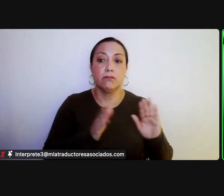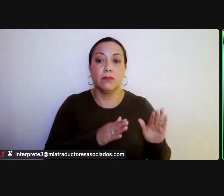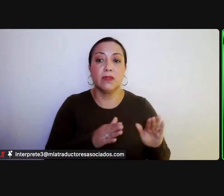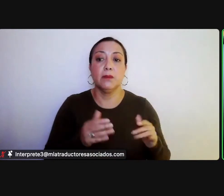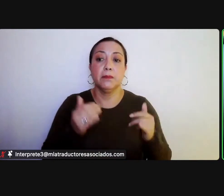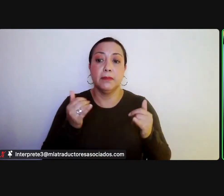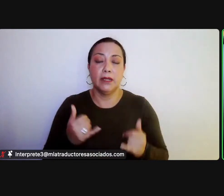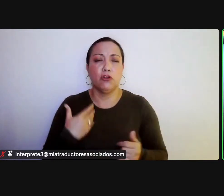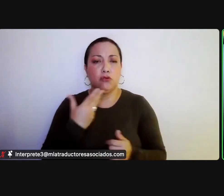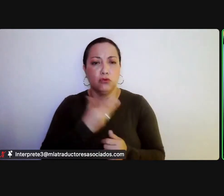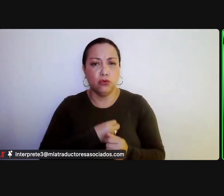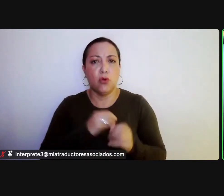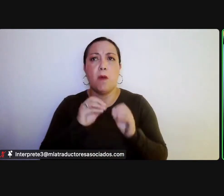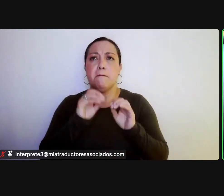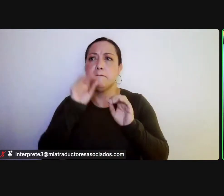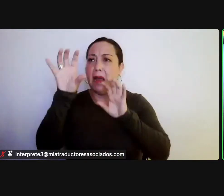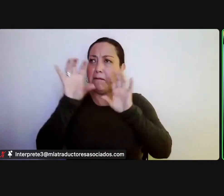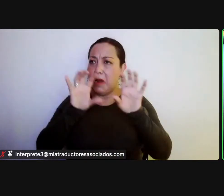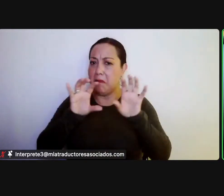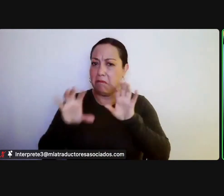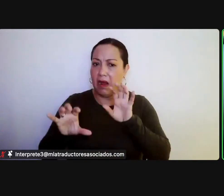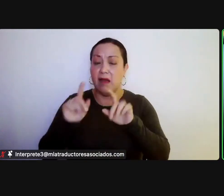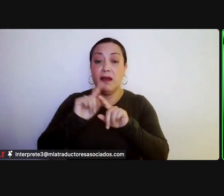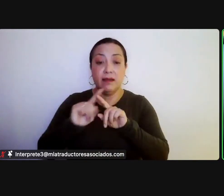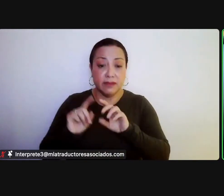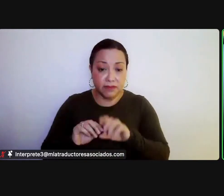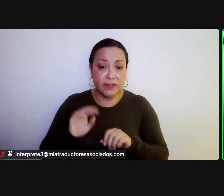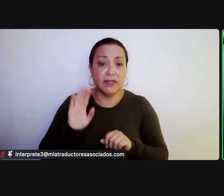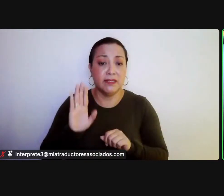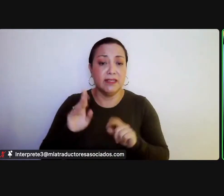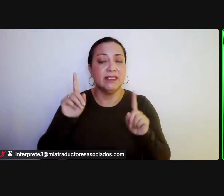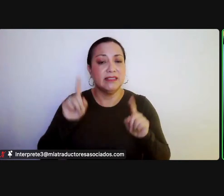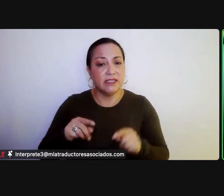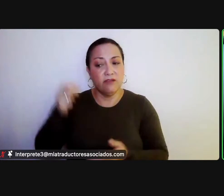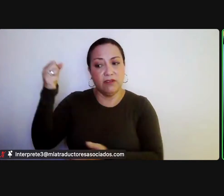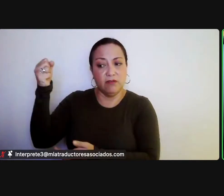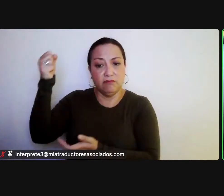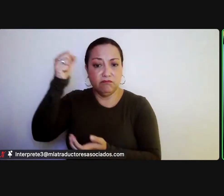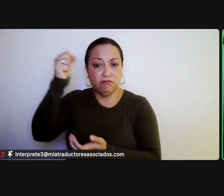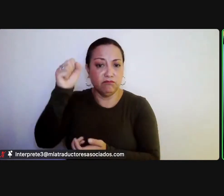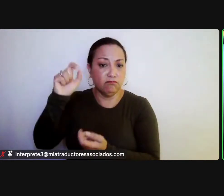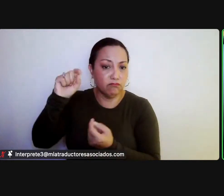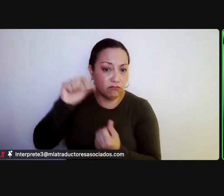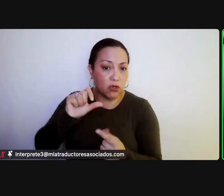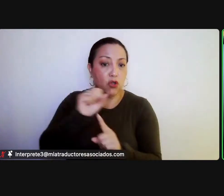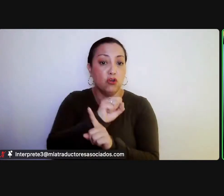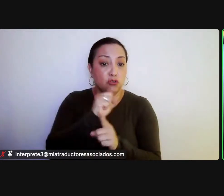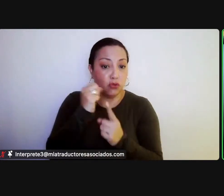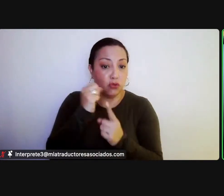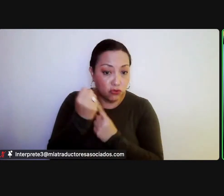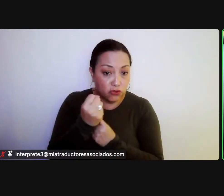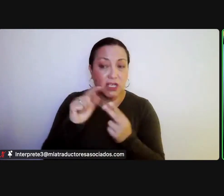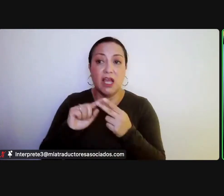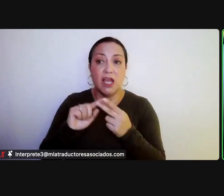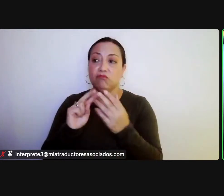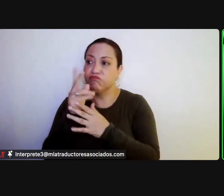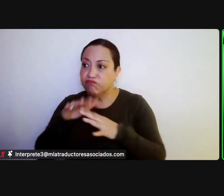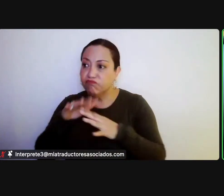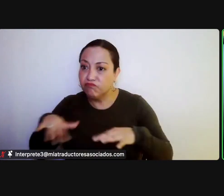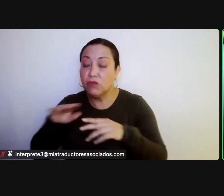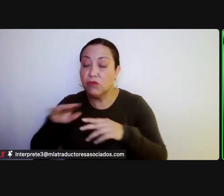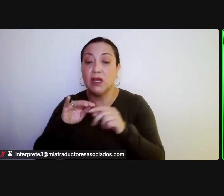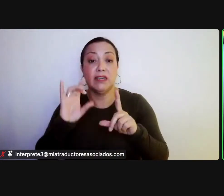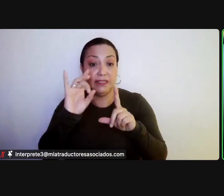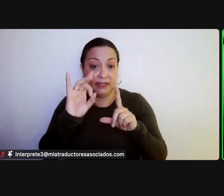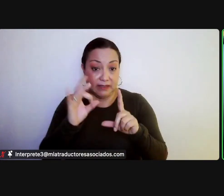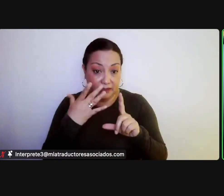Now, especially for our countries, if they could make the social investments, not